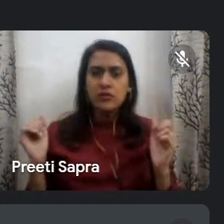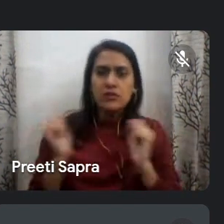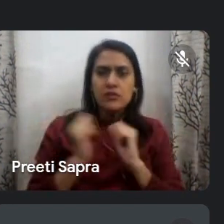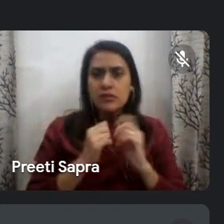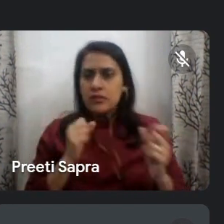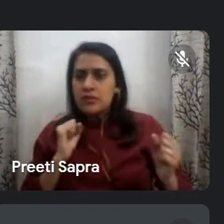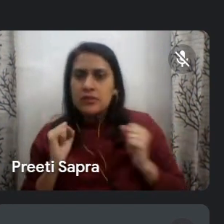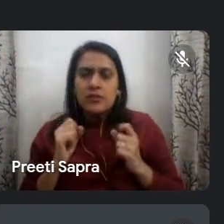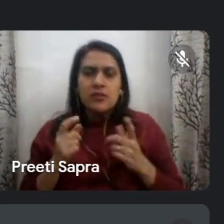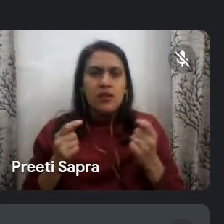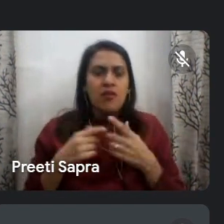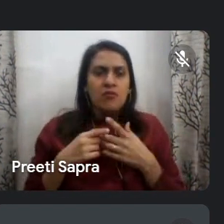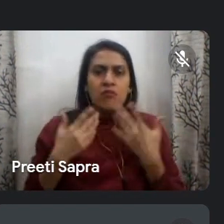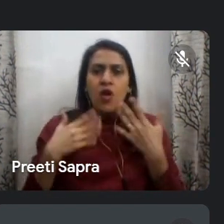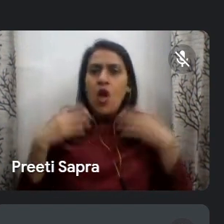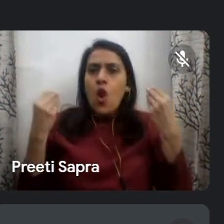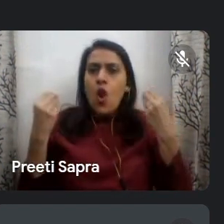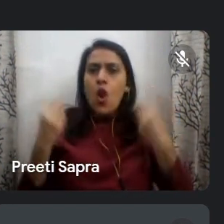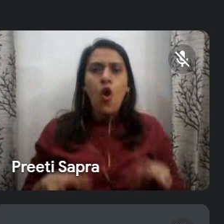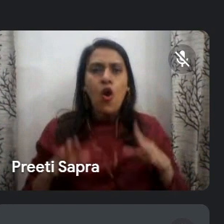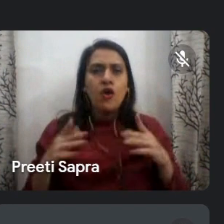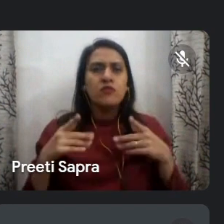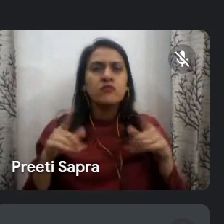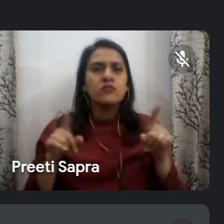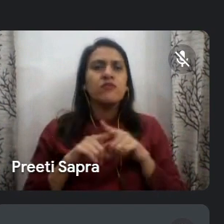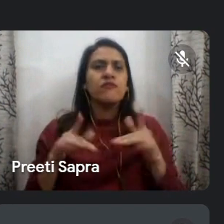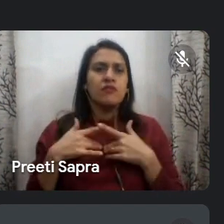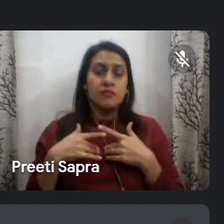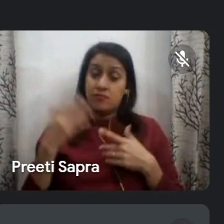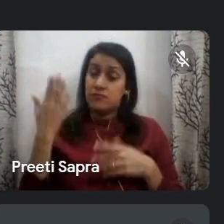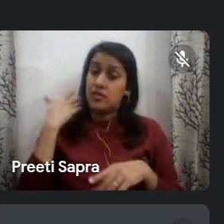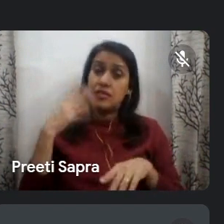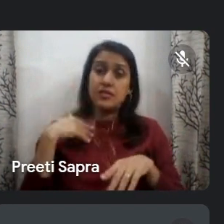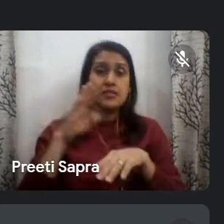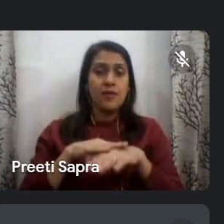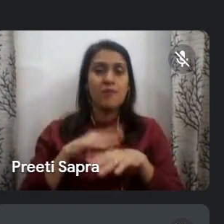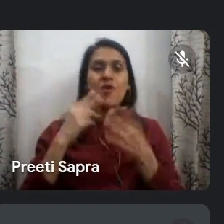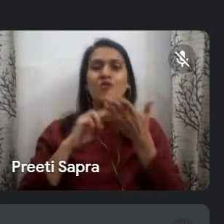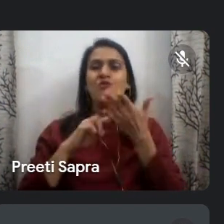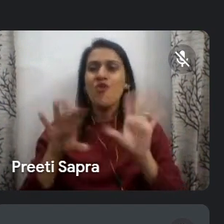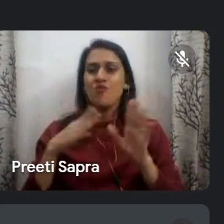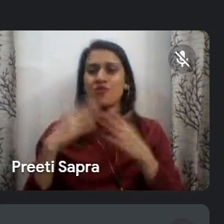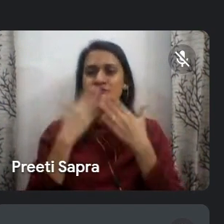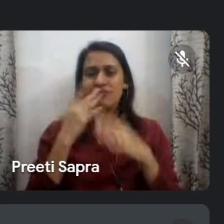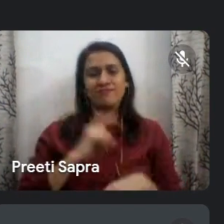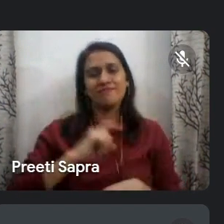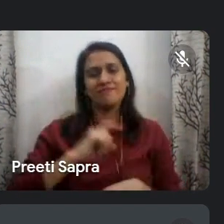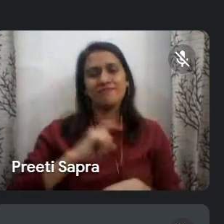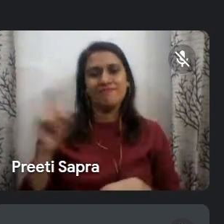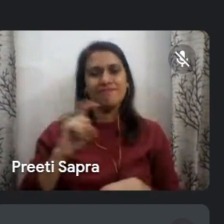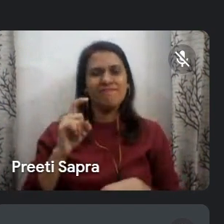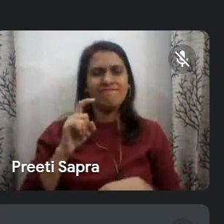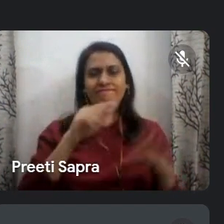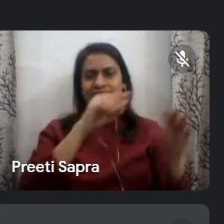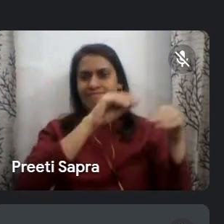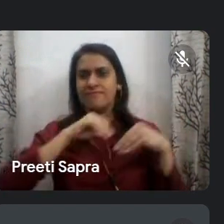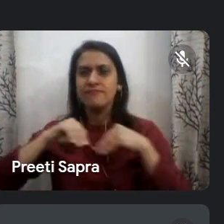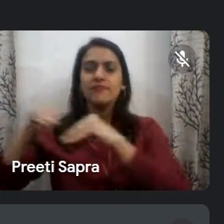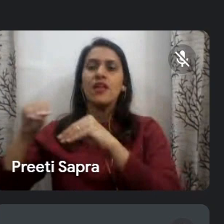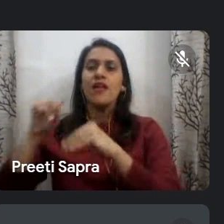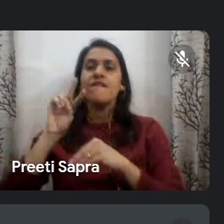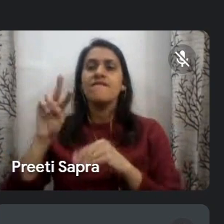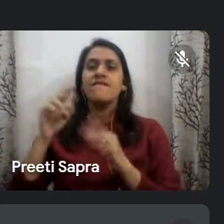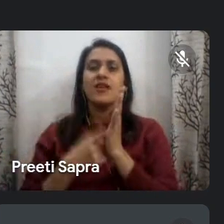will feel lost, because that's what I experienced when I was studying in a normal school. But then when I shifted to Brindavan, there